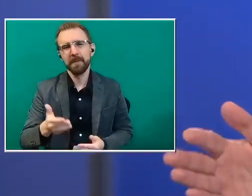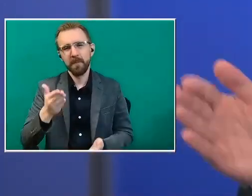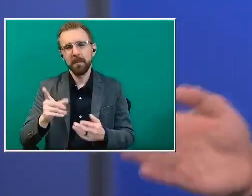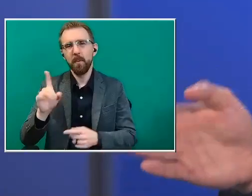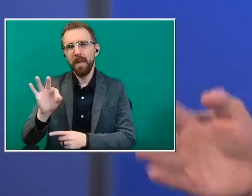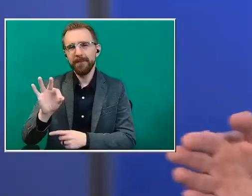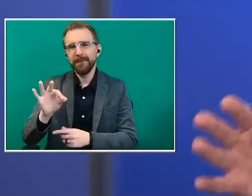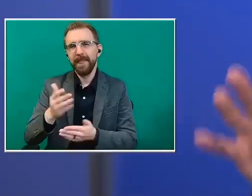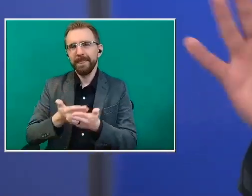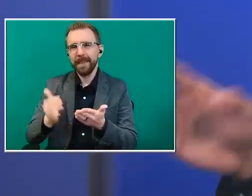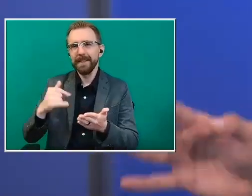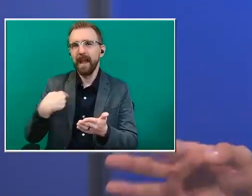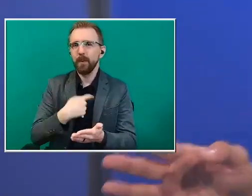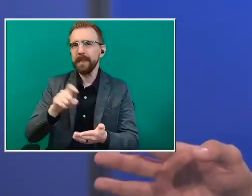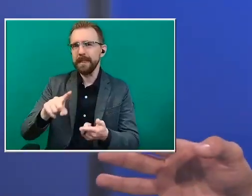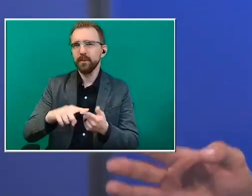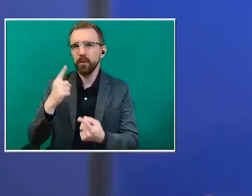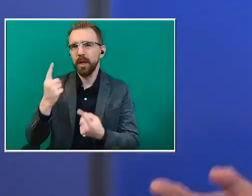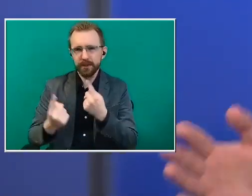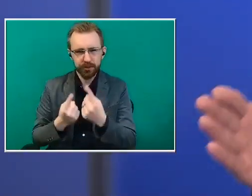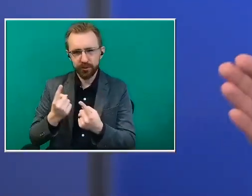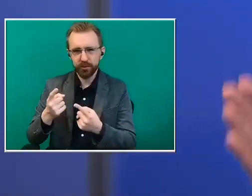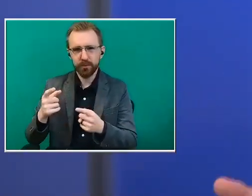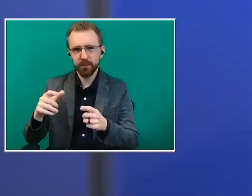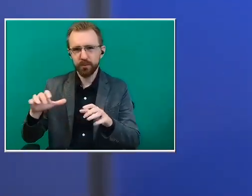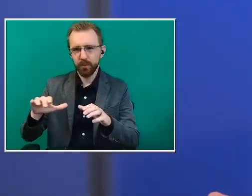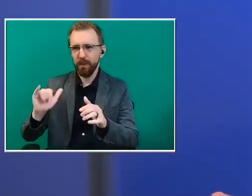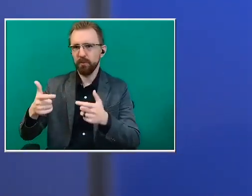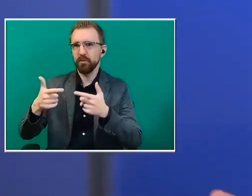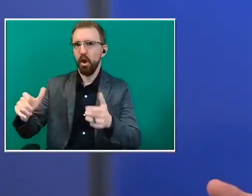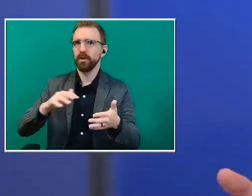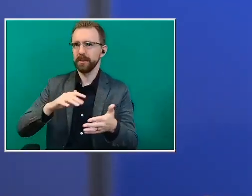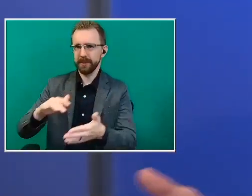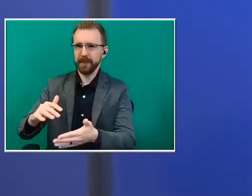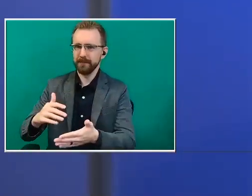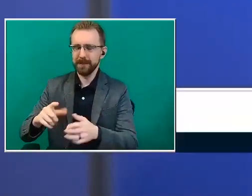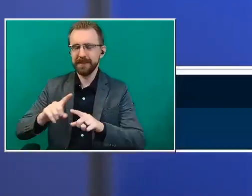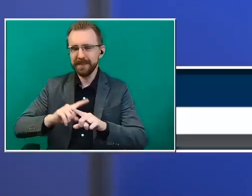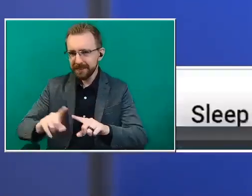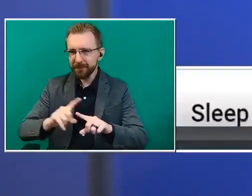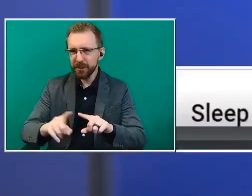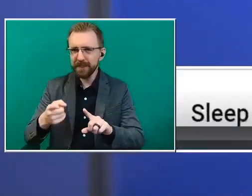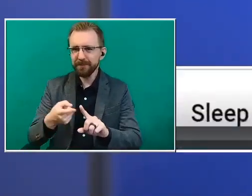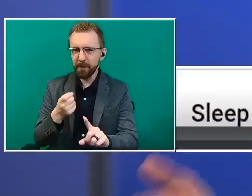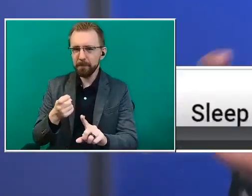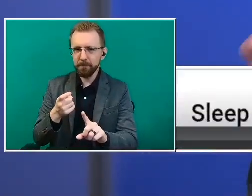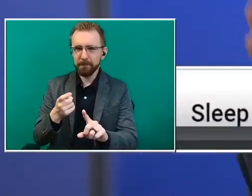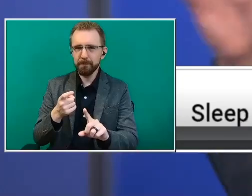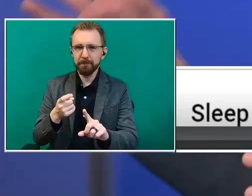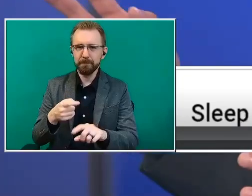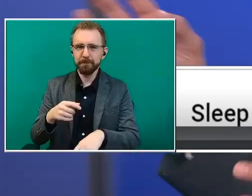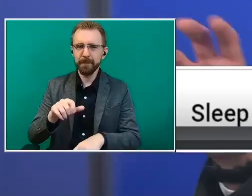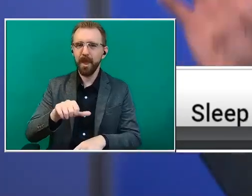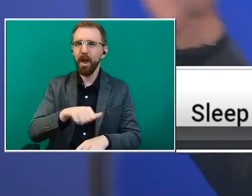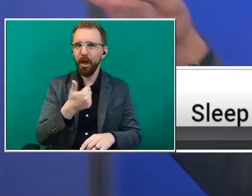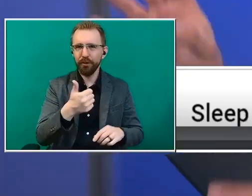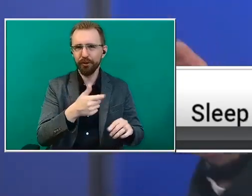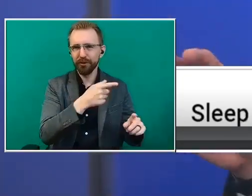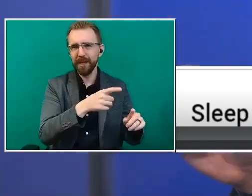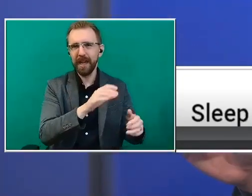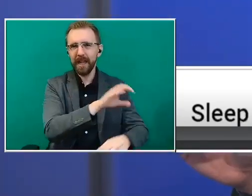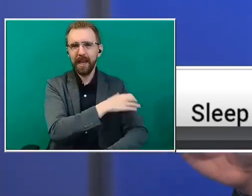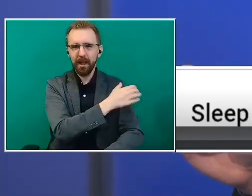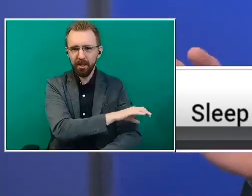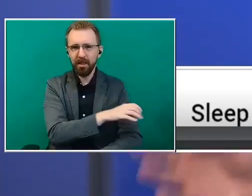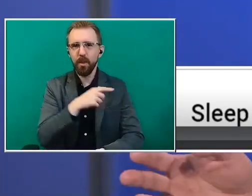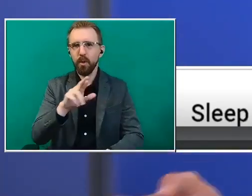to consider when doing those large-scale studies, because differently from a randomized clinical trial where we actually randomize patients to start